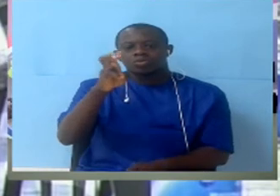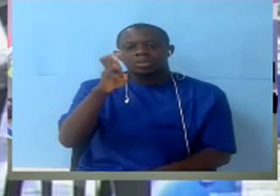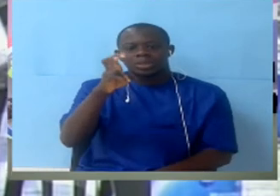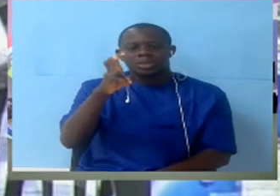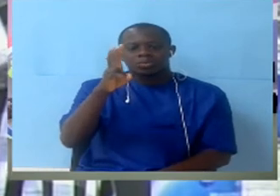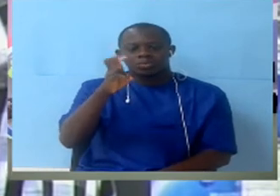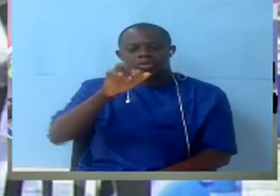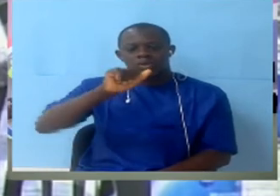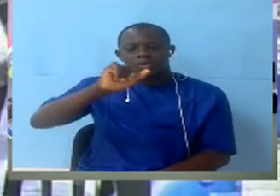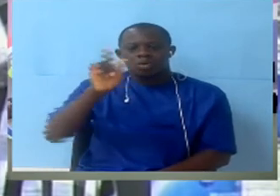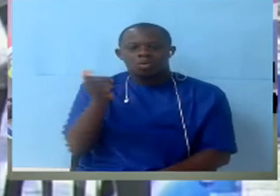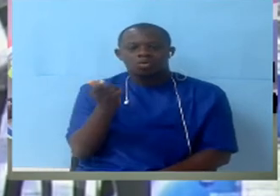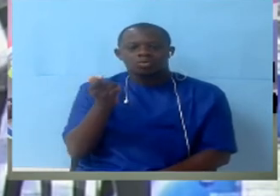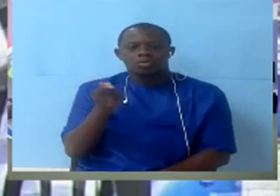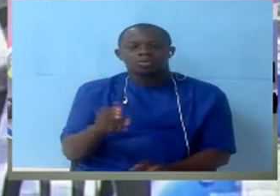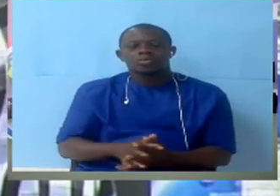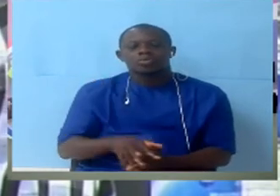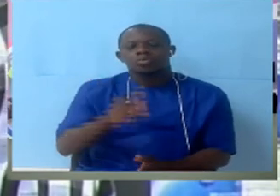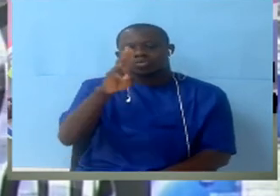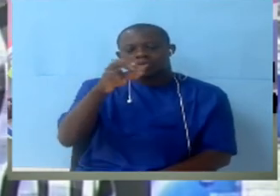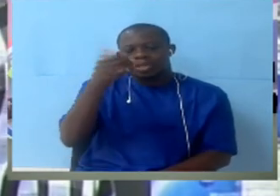28th. August till moi. Till say.